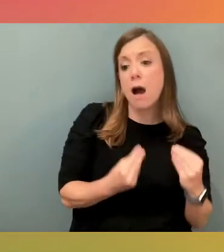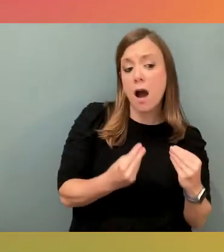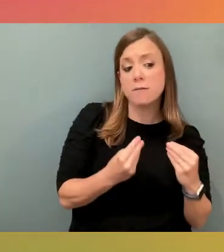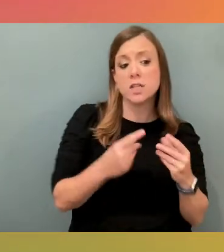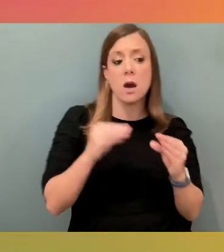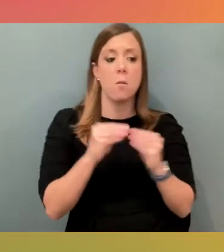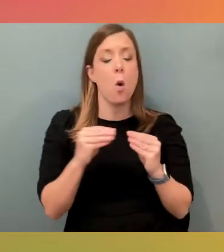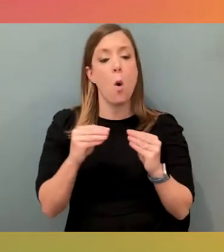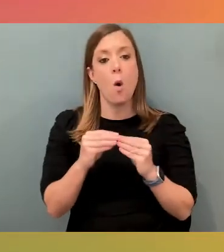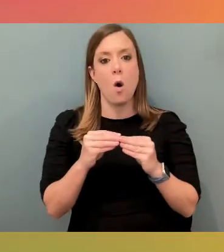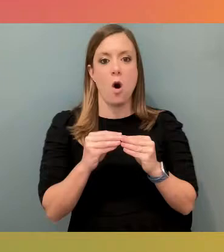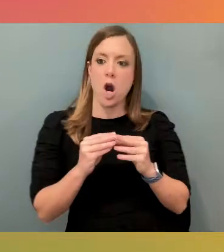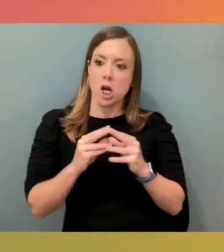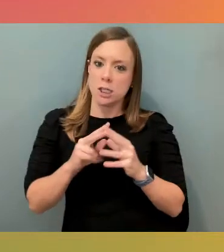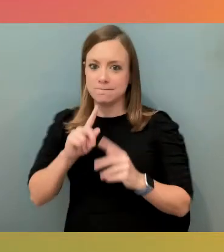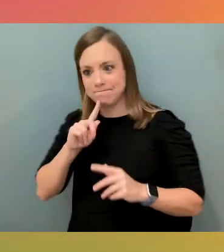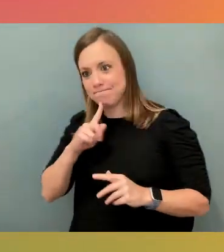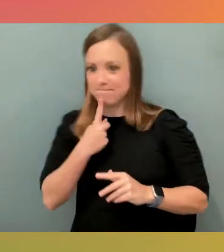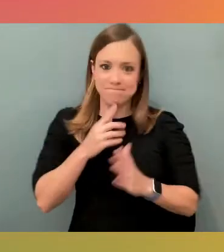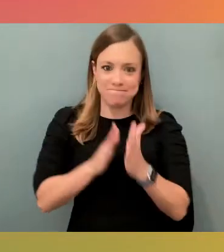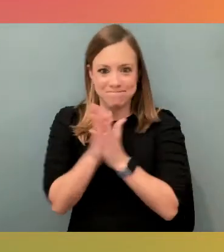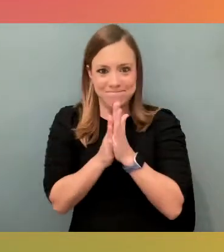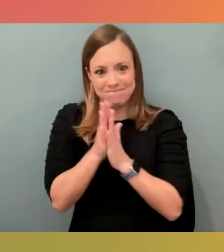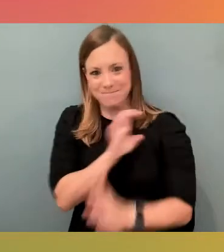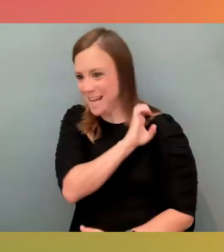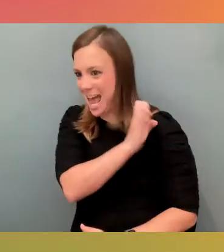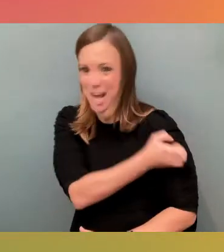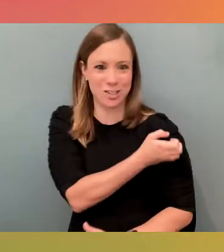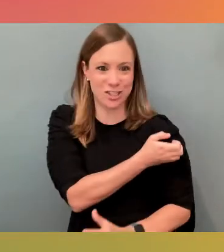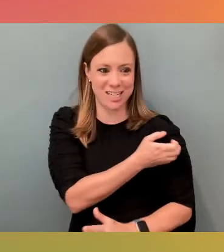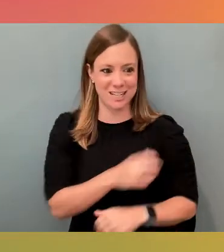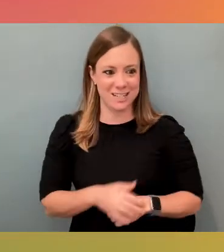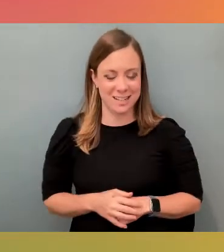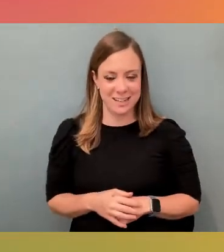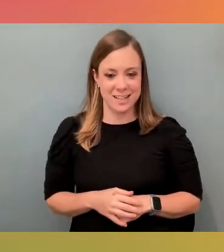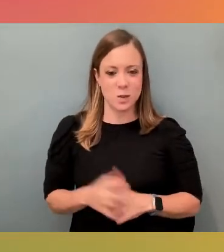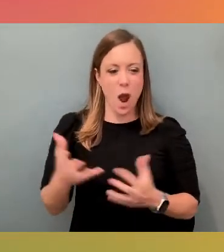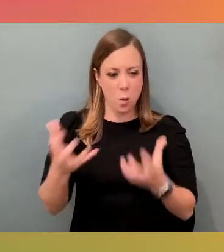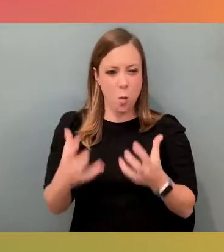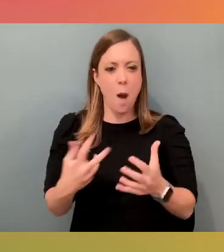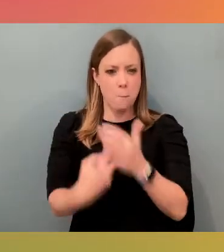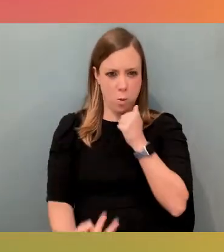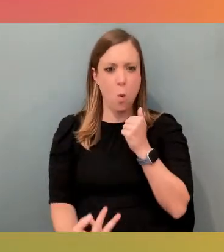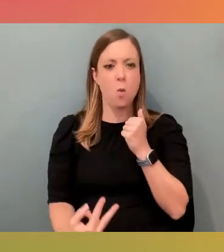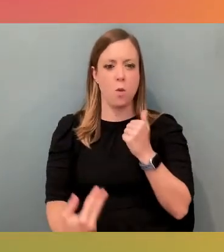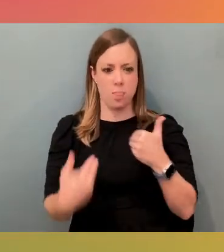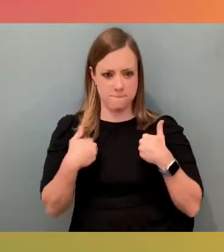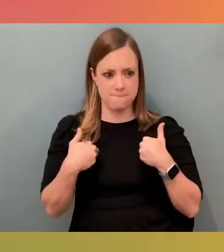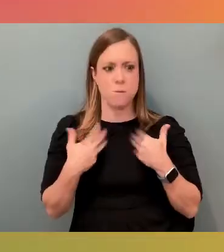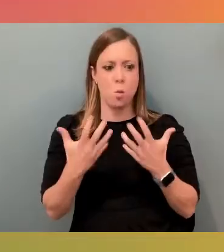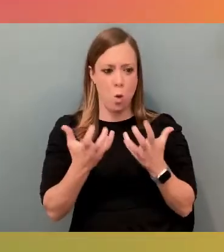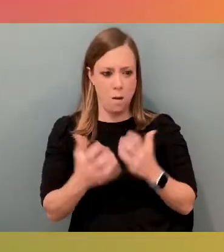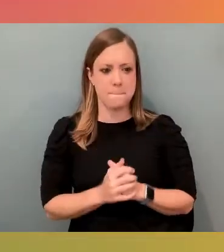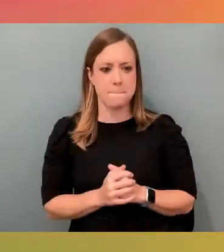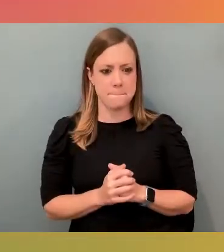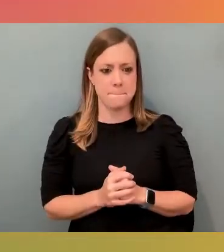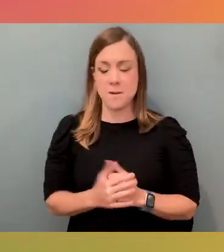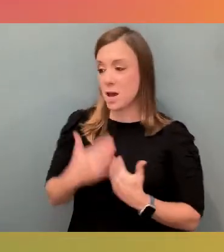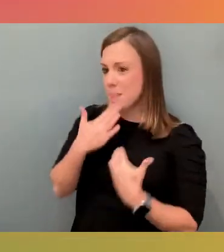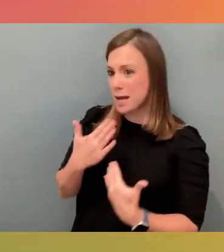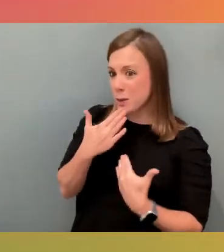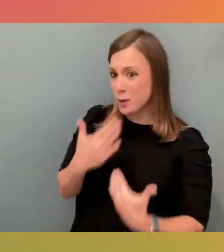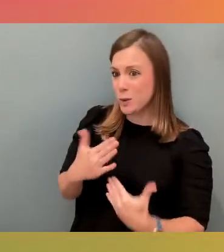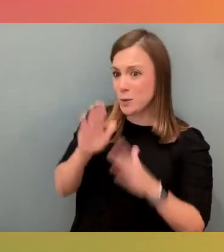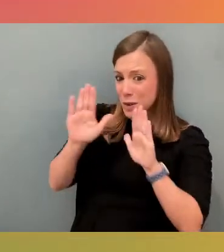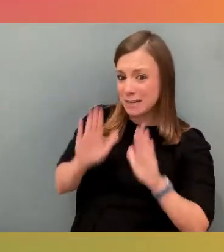and other days you just feel like having something a little more energizing. So I really wanted to offer both Yes, options. it was wonderful. Wonderful. Thank you so much. Thank